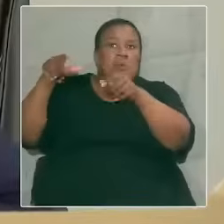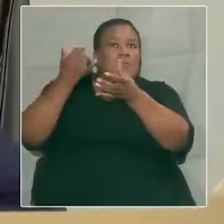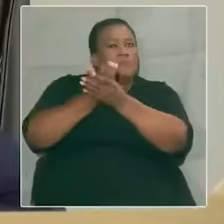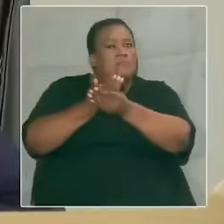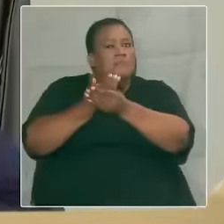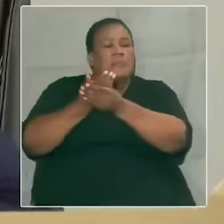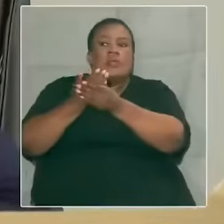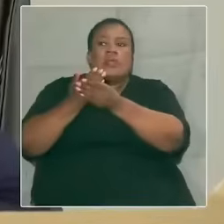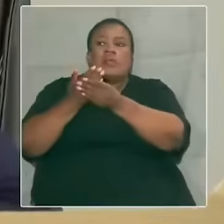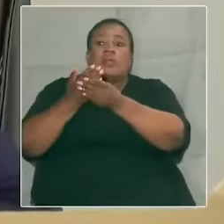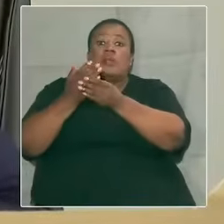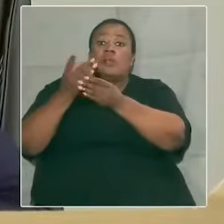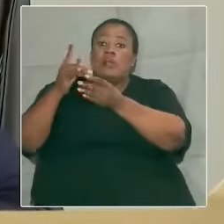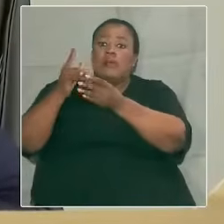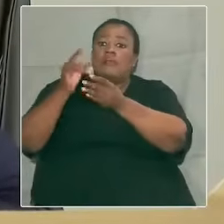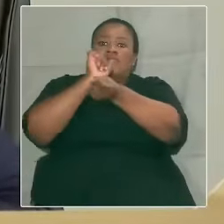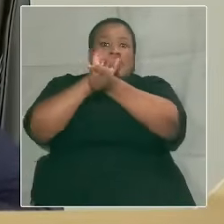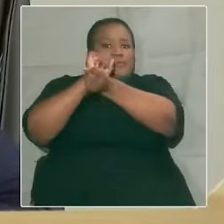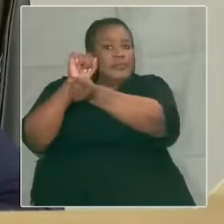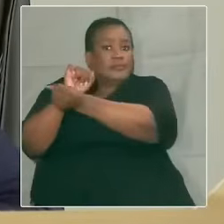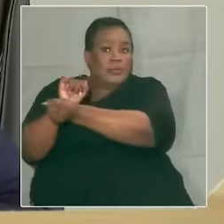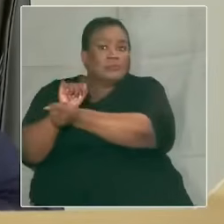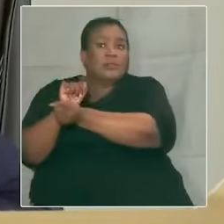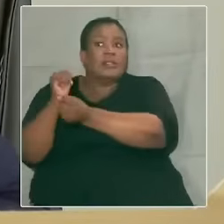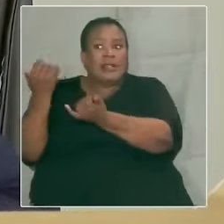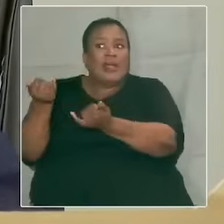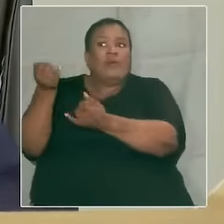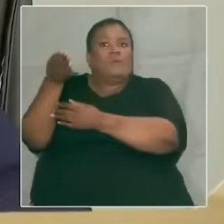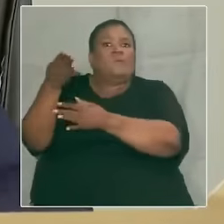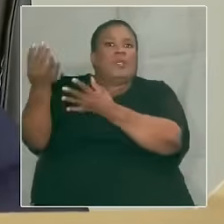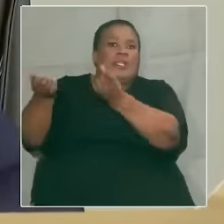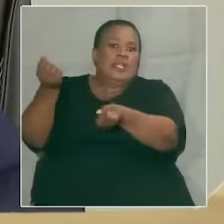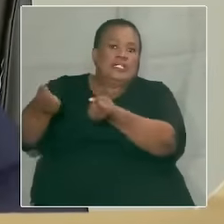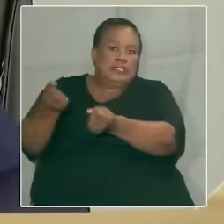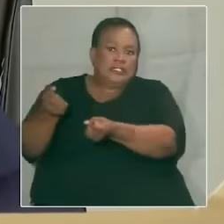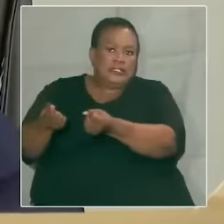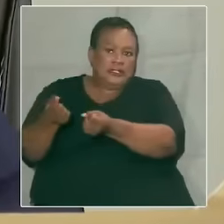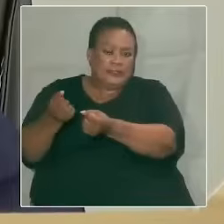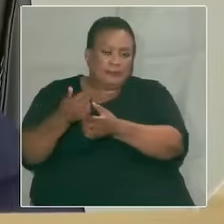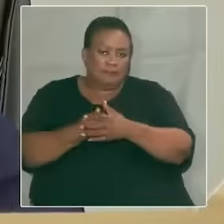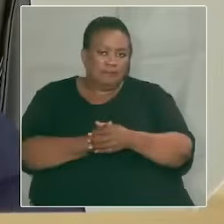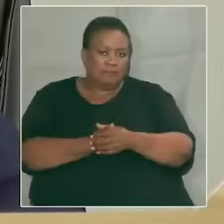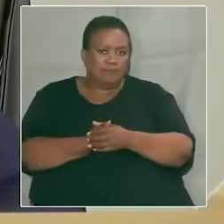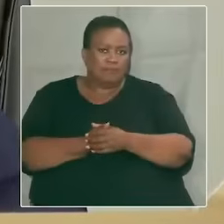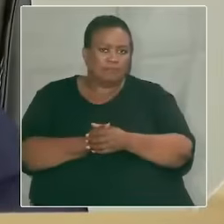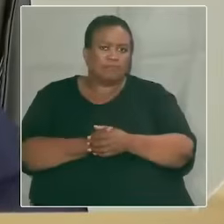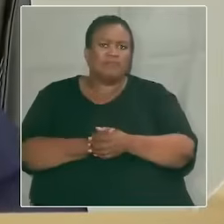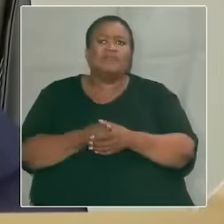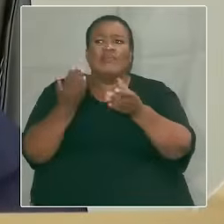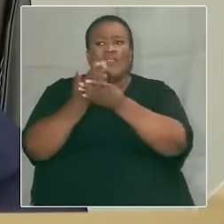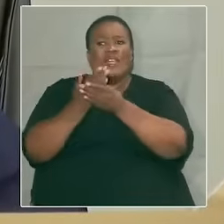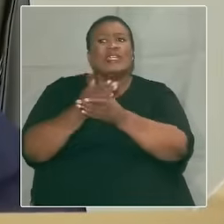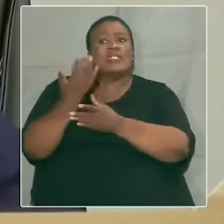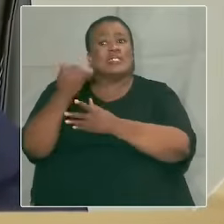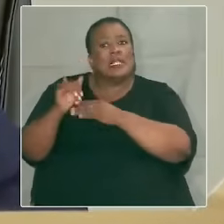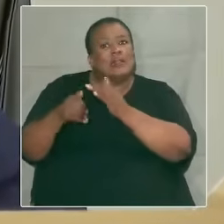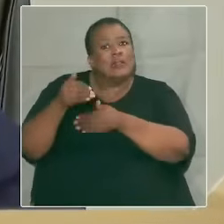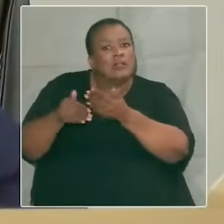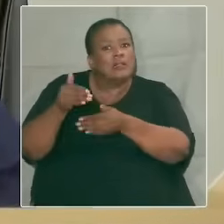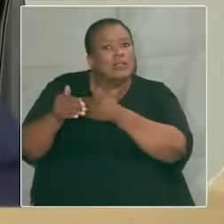arrested, people were brought at court. So then the cases are still in the process